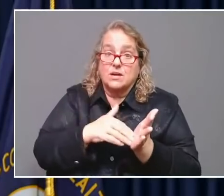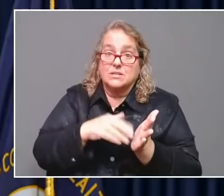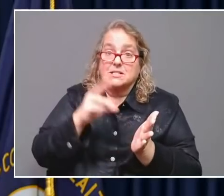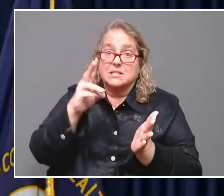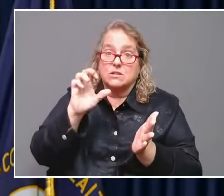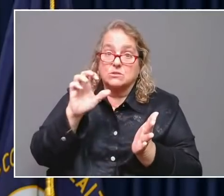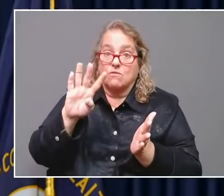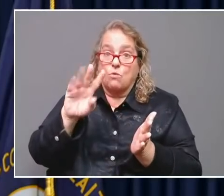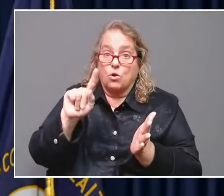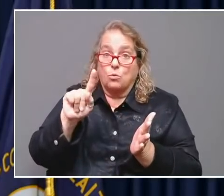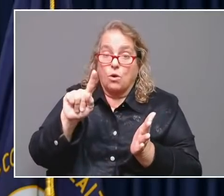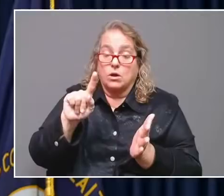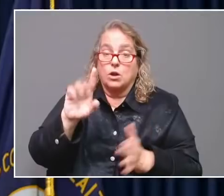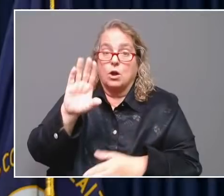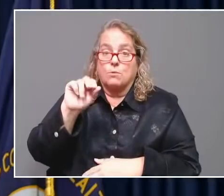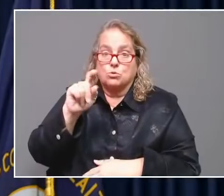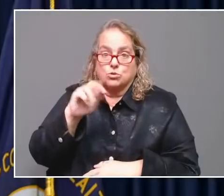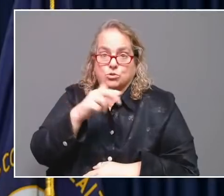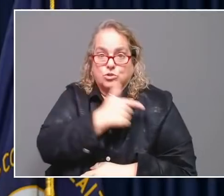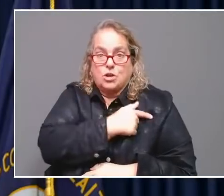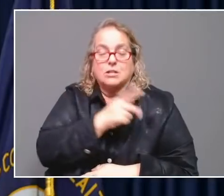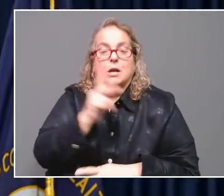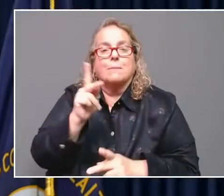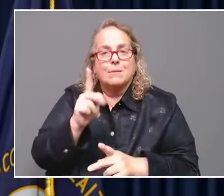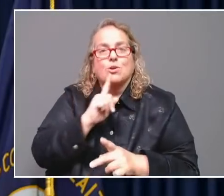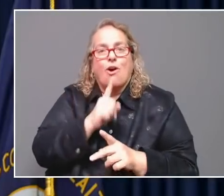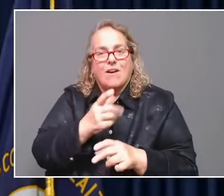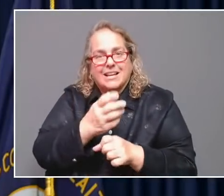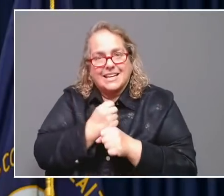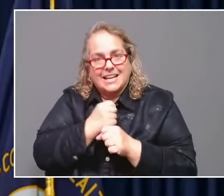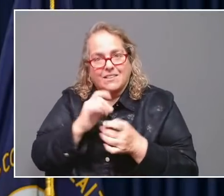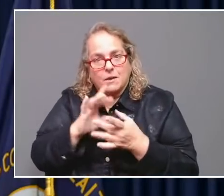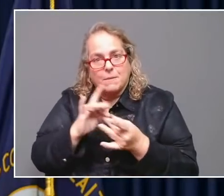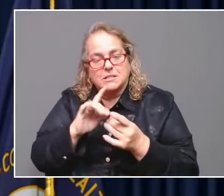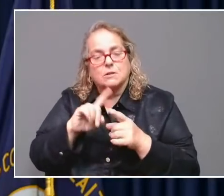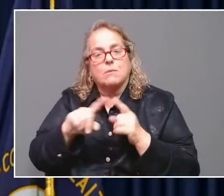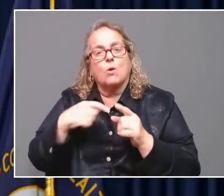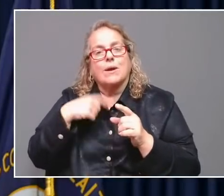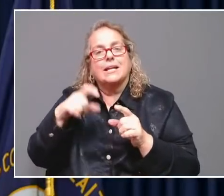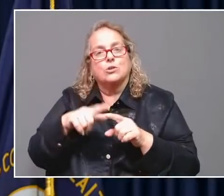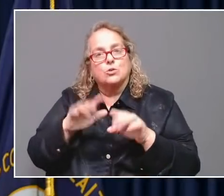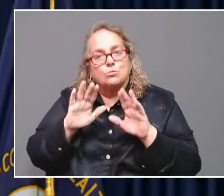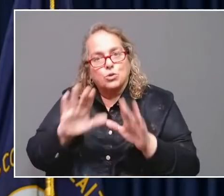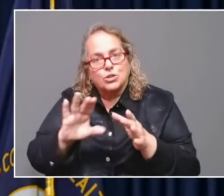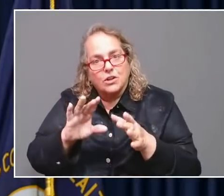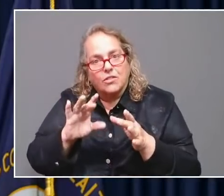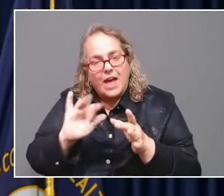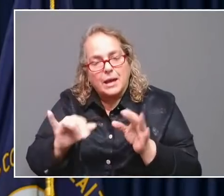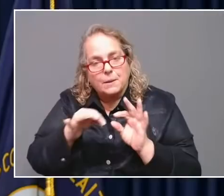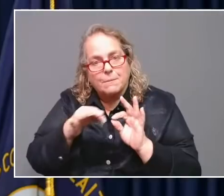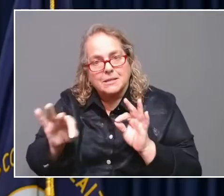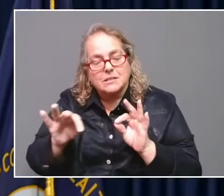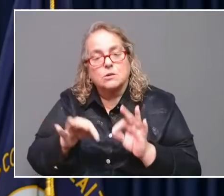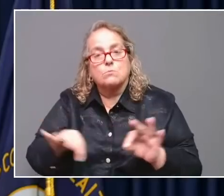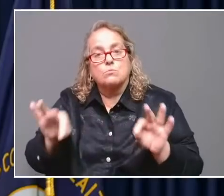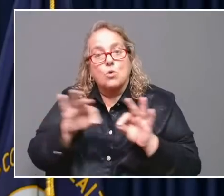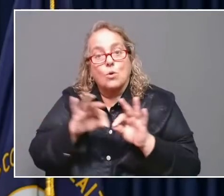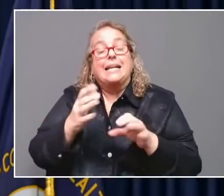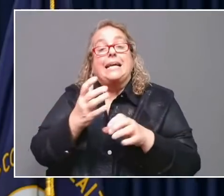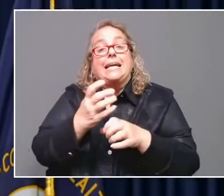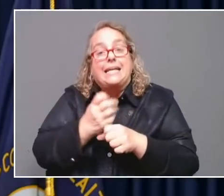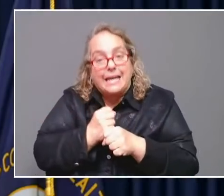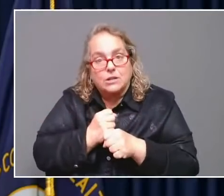people are getting the message, but we need to push the message. Probably the most important message right now in this fight is go get your